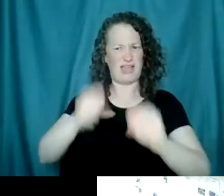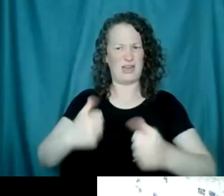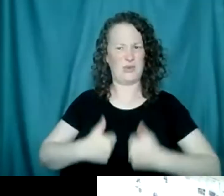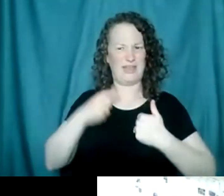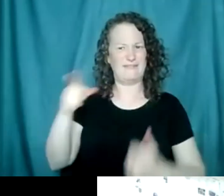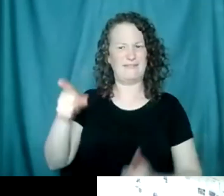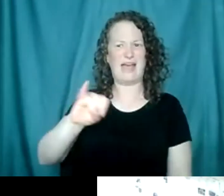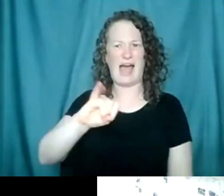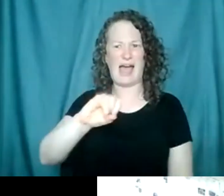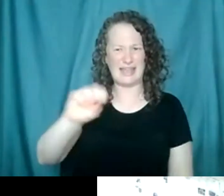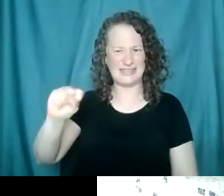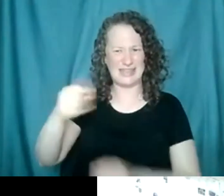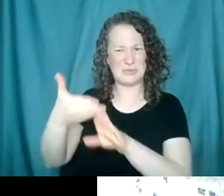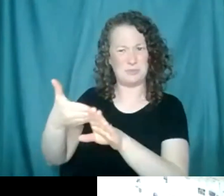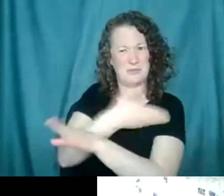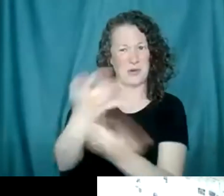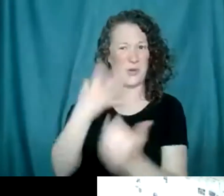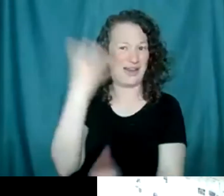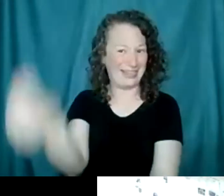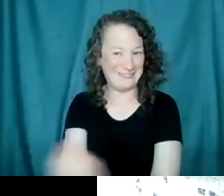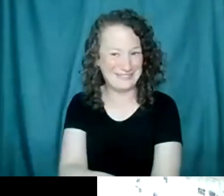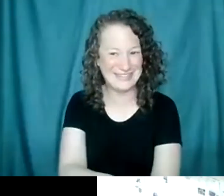Station before you would want to leave?